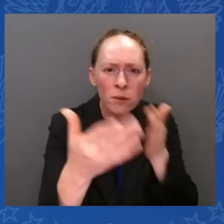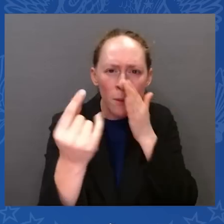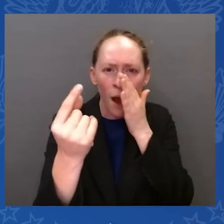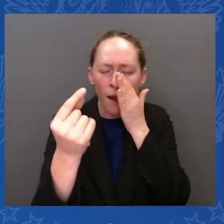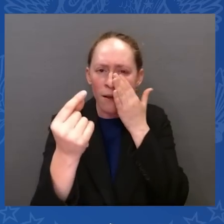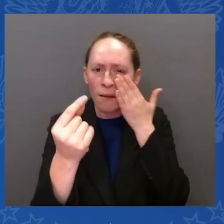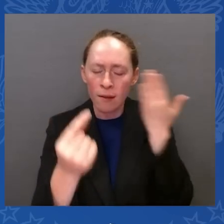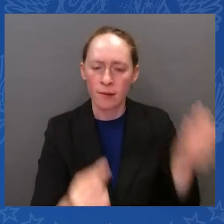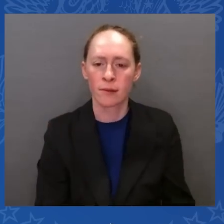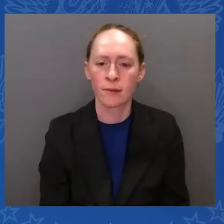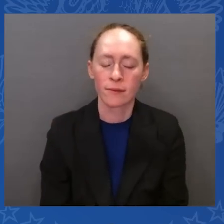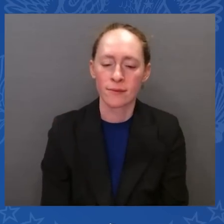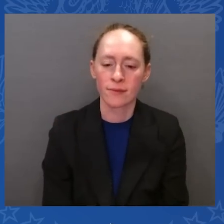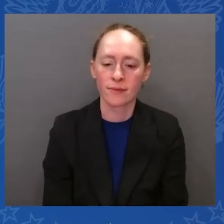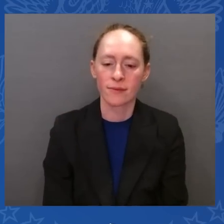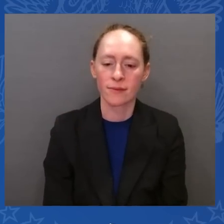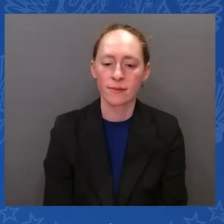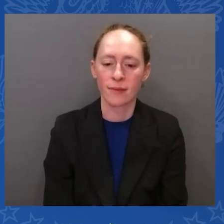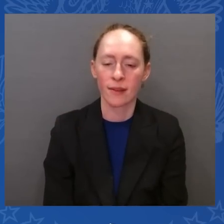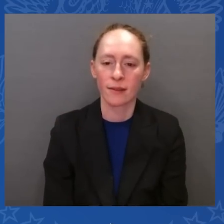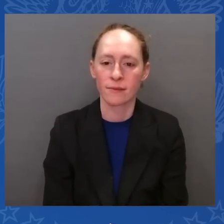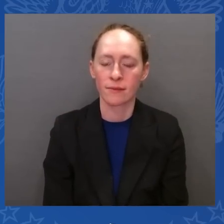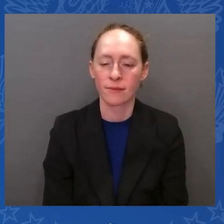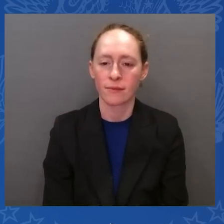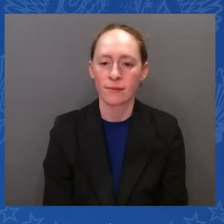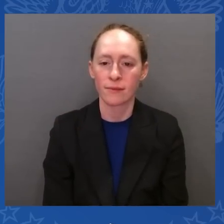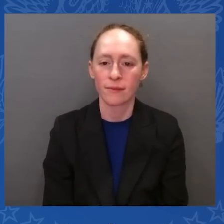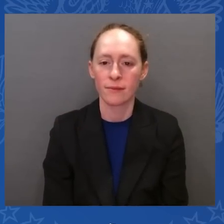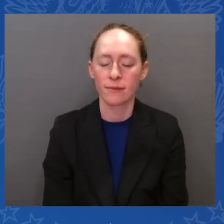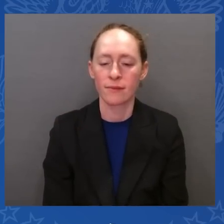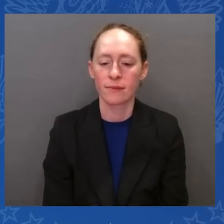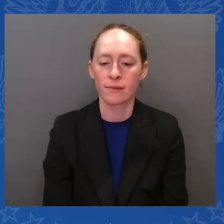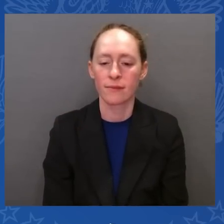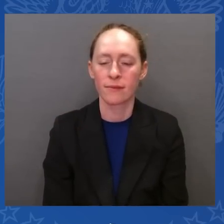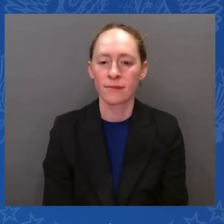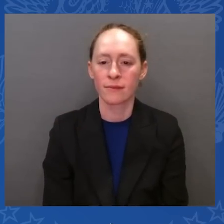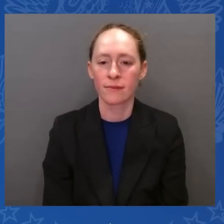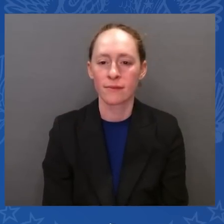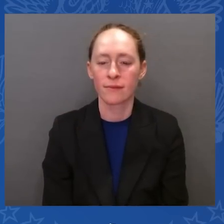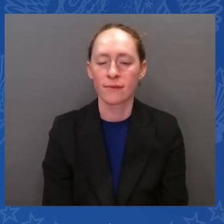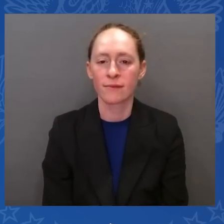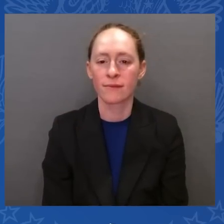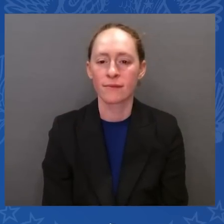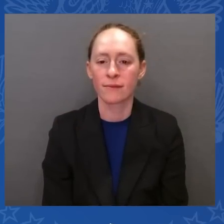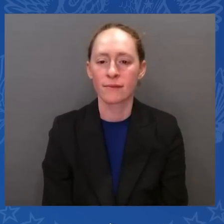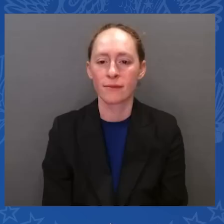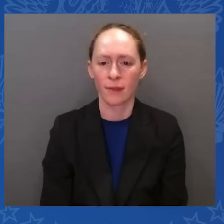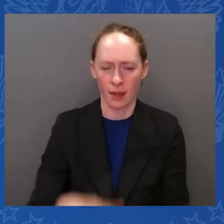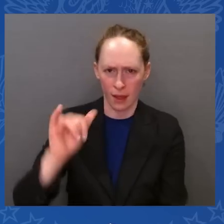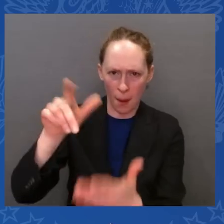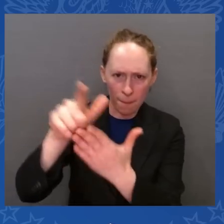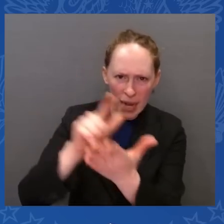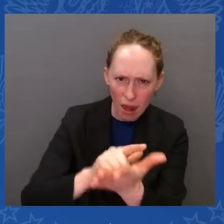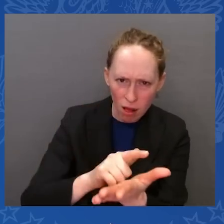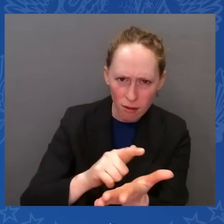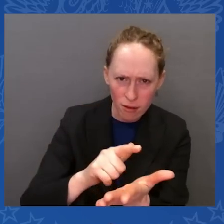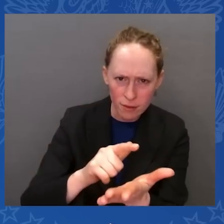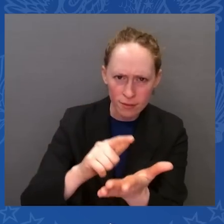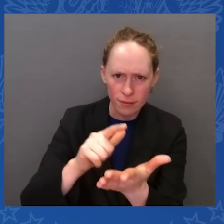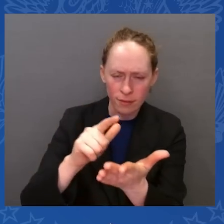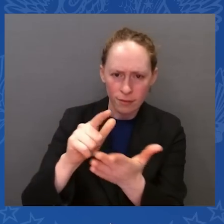he is proposing, is there any room for negotiation? what's he proposing? Did he tell you? Well, Did He you hear talked me? about- No, I'm not being